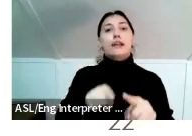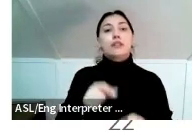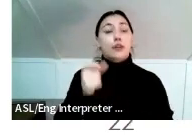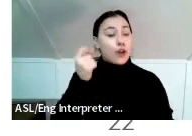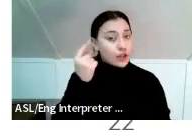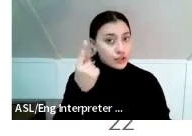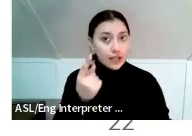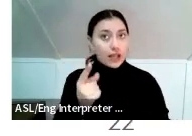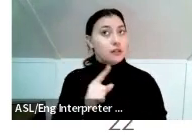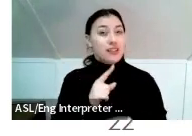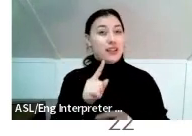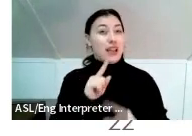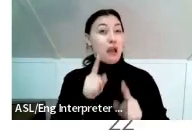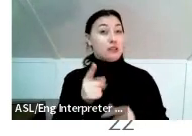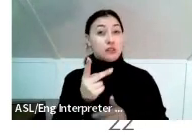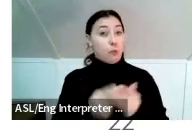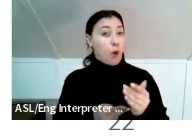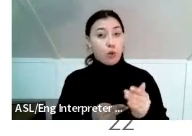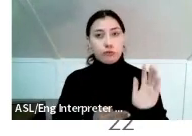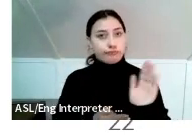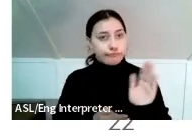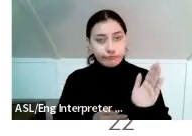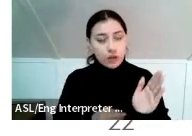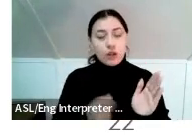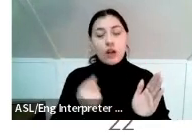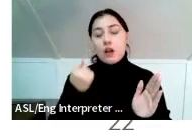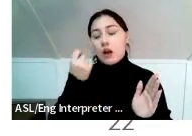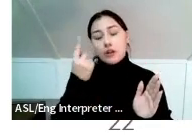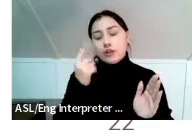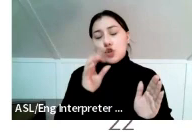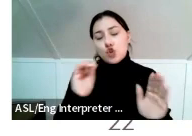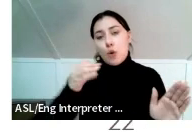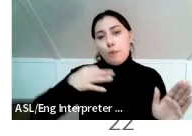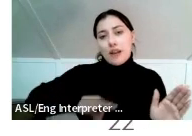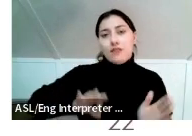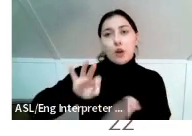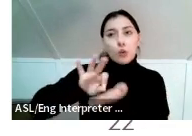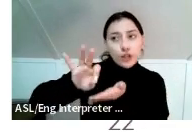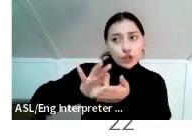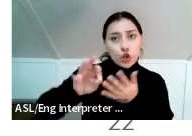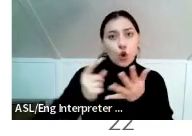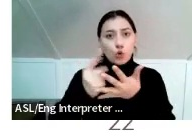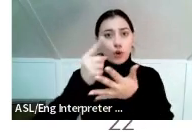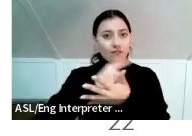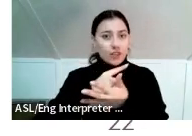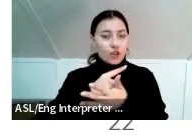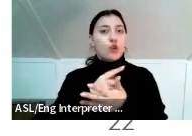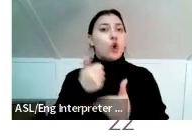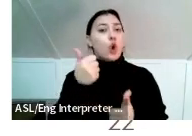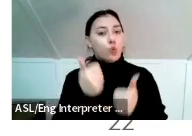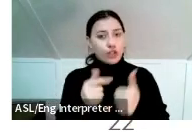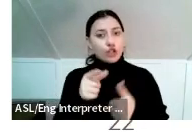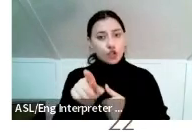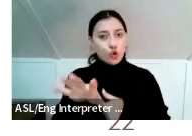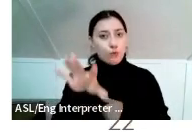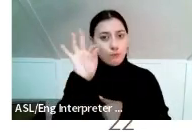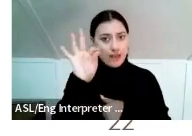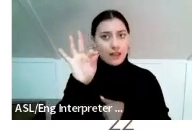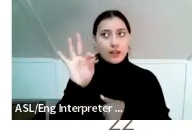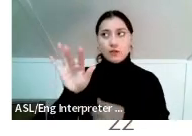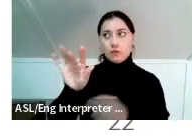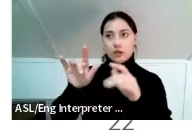you answering both. We are only going to review and score the section that you have chosen in the drop